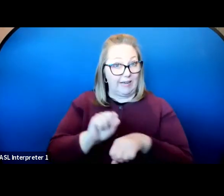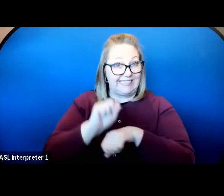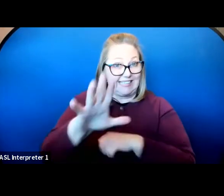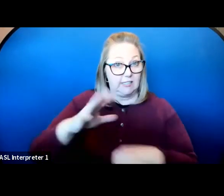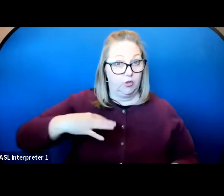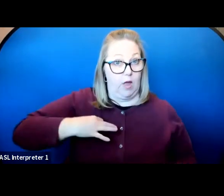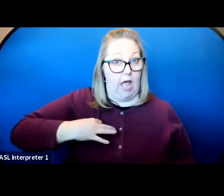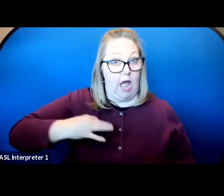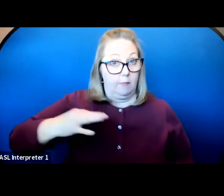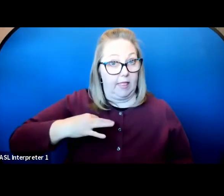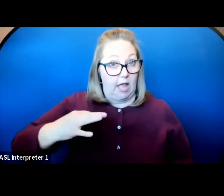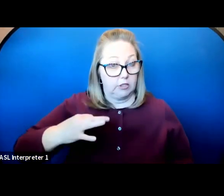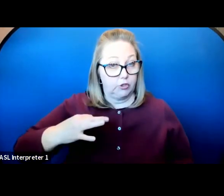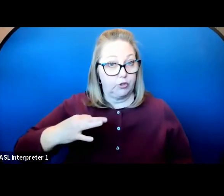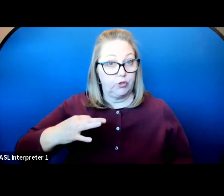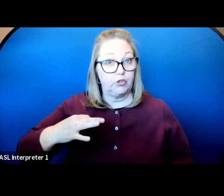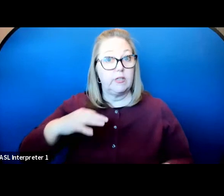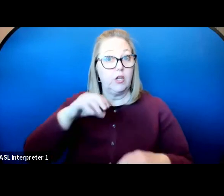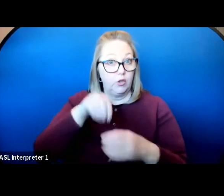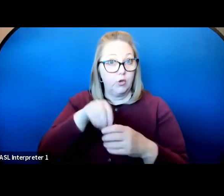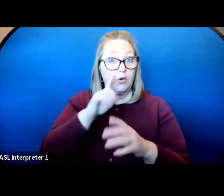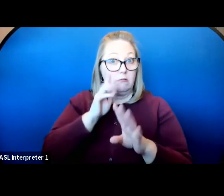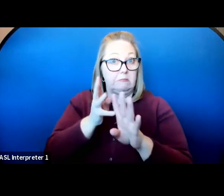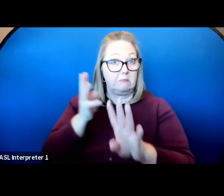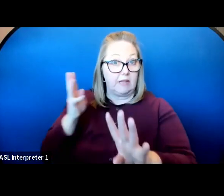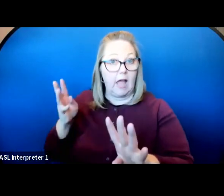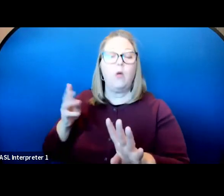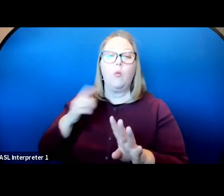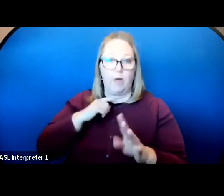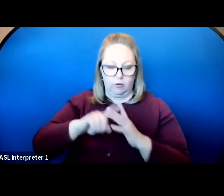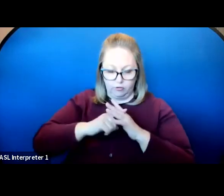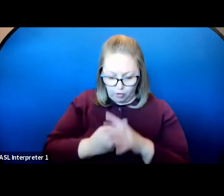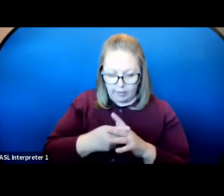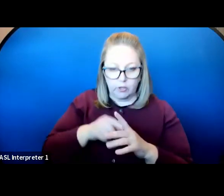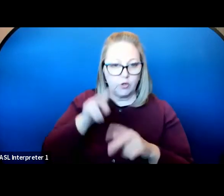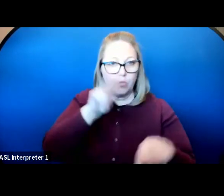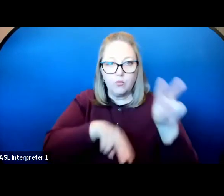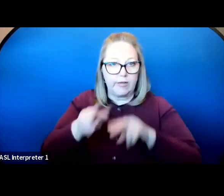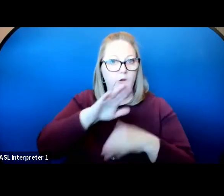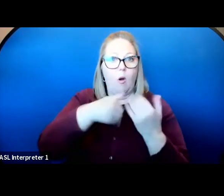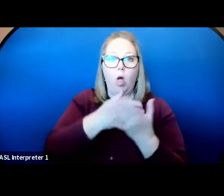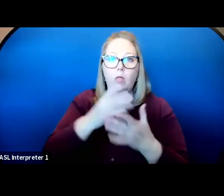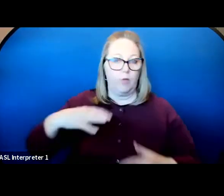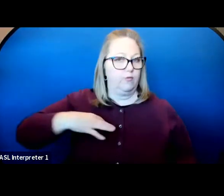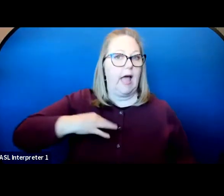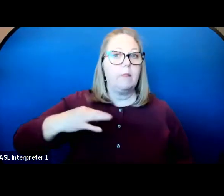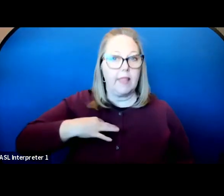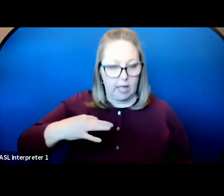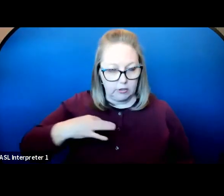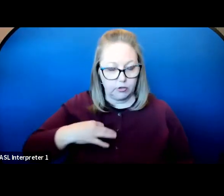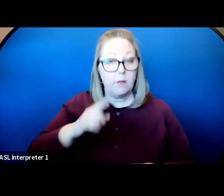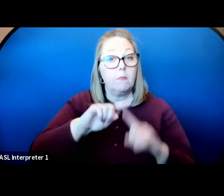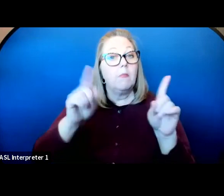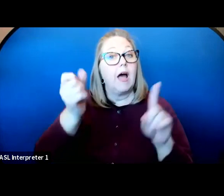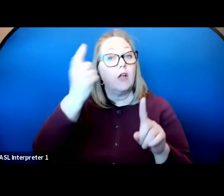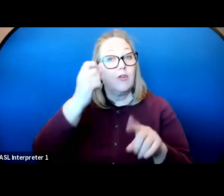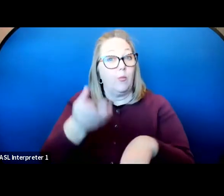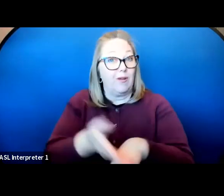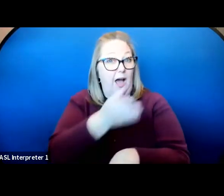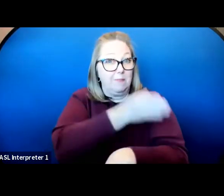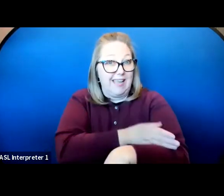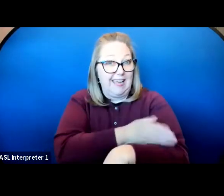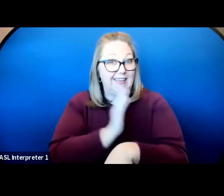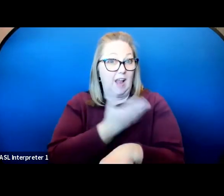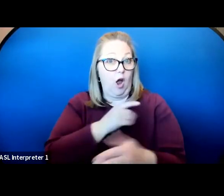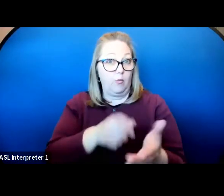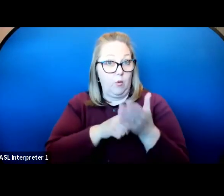have your spot in line in the queue, and we have continued to process applications while we update those requirements. If you're in that queue and you update